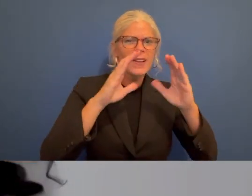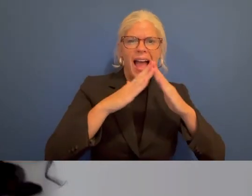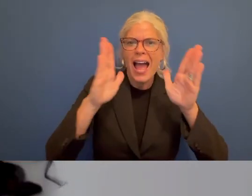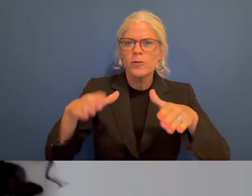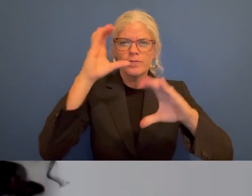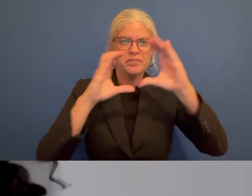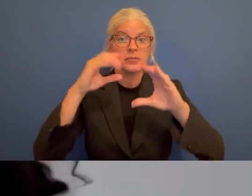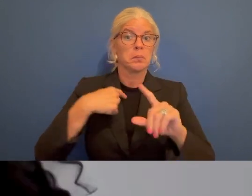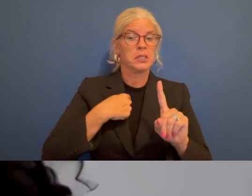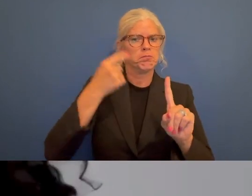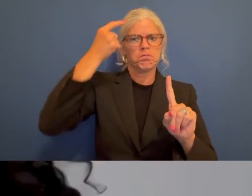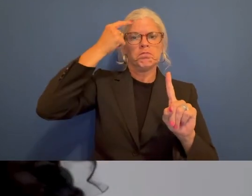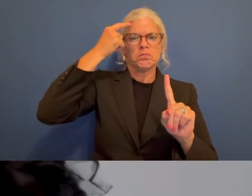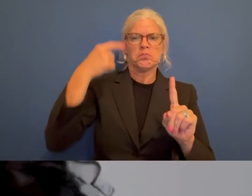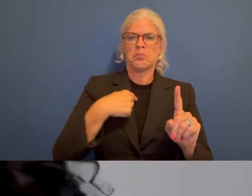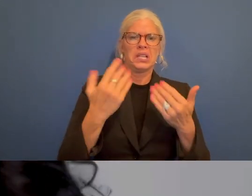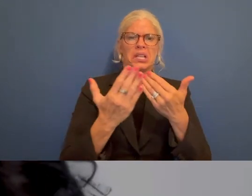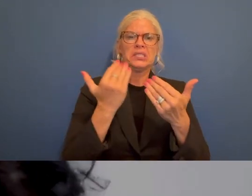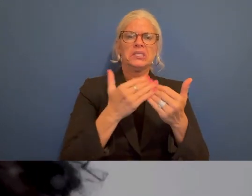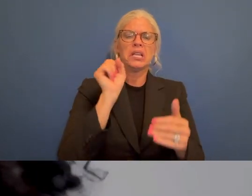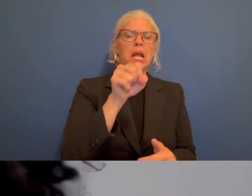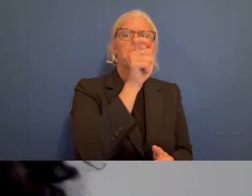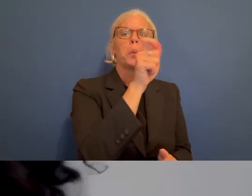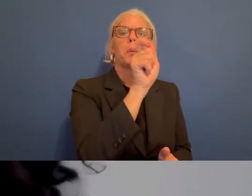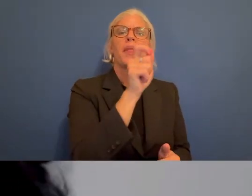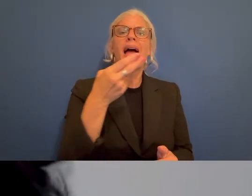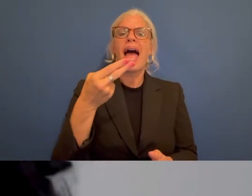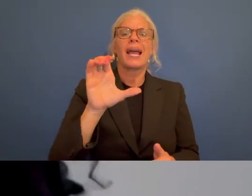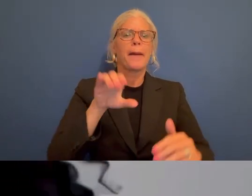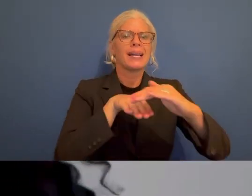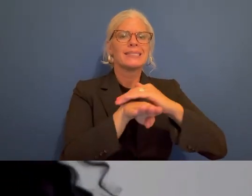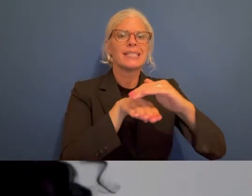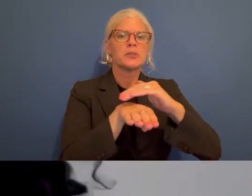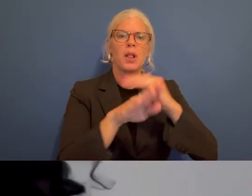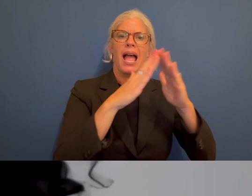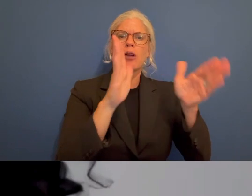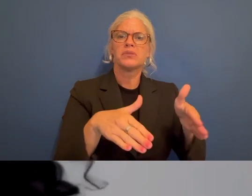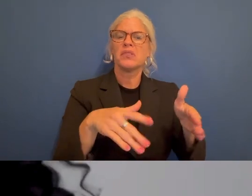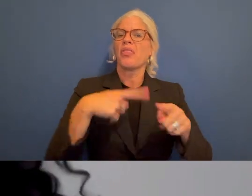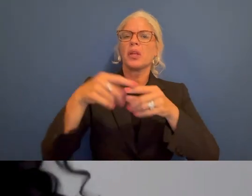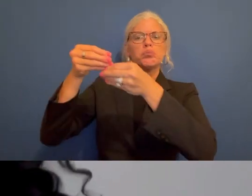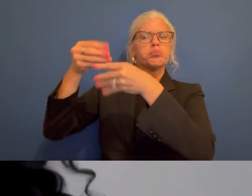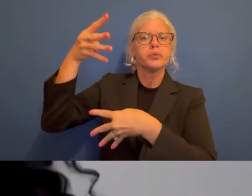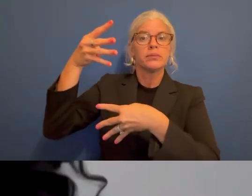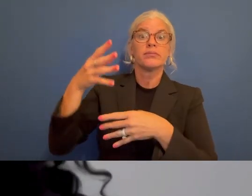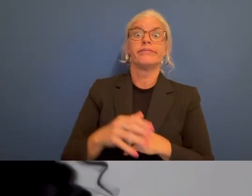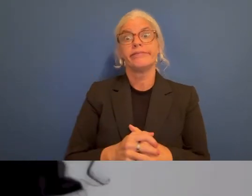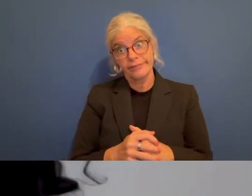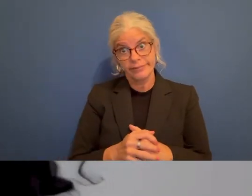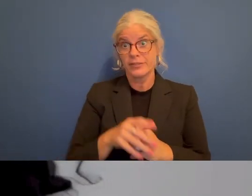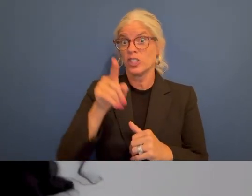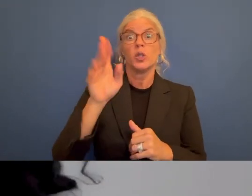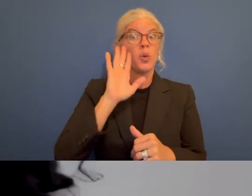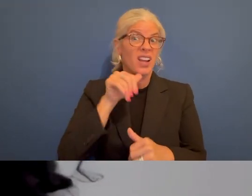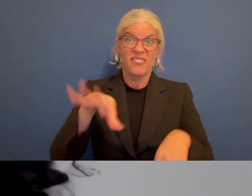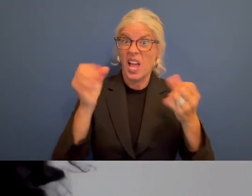mind that, I could just search for, handicap accessible housing and just, find all those options.